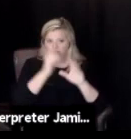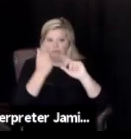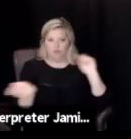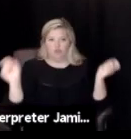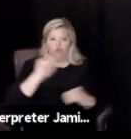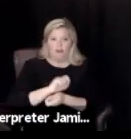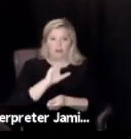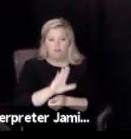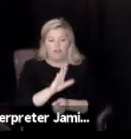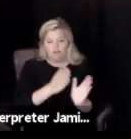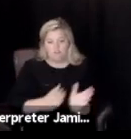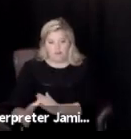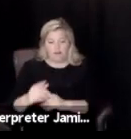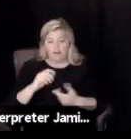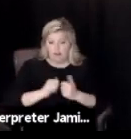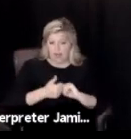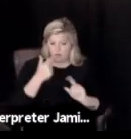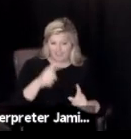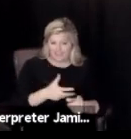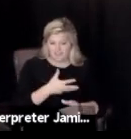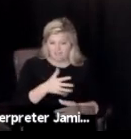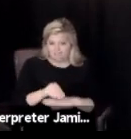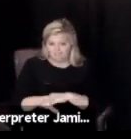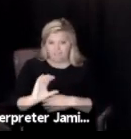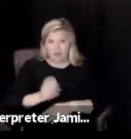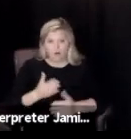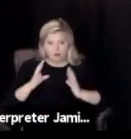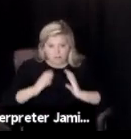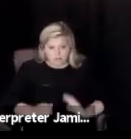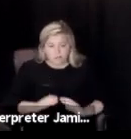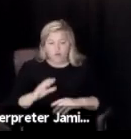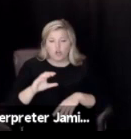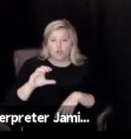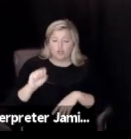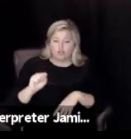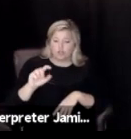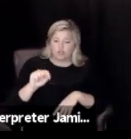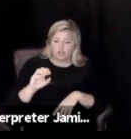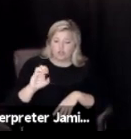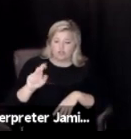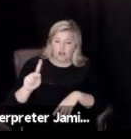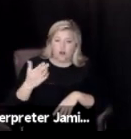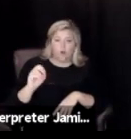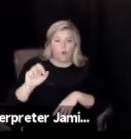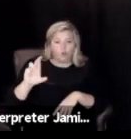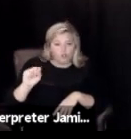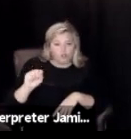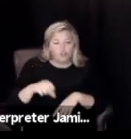to our employees, to our stockholders, which are our stakeholders? What will it mean to